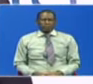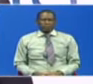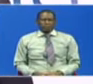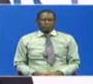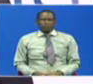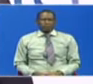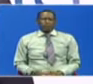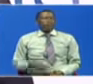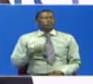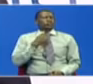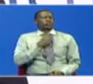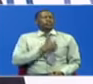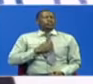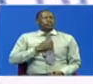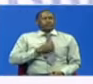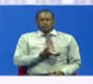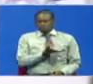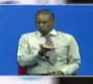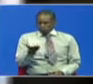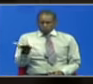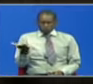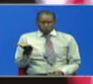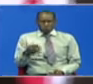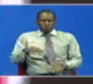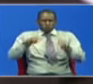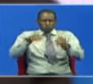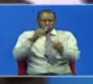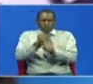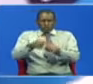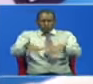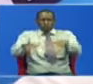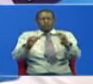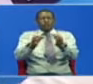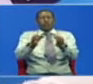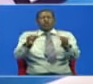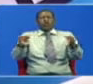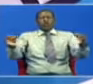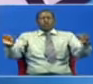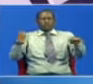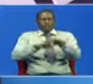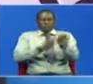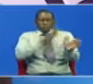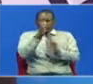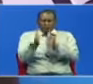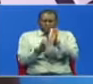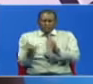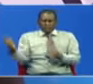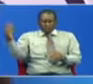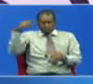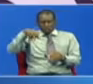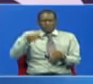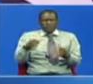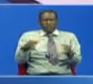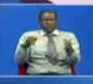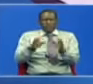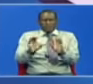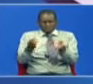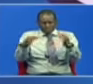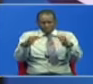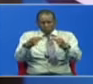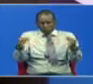Apologizing to you for keeping you waiting here. We had planned to be here a little bit earlier,